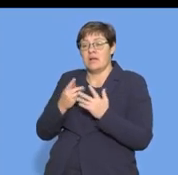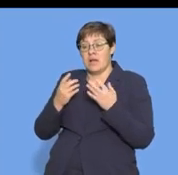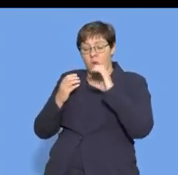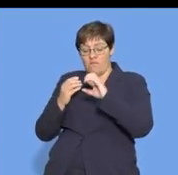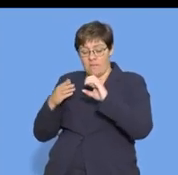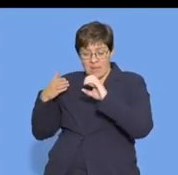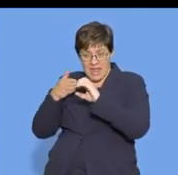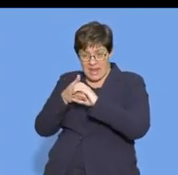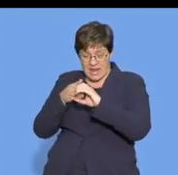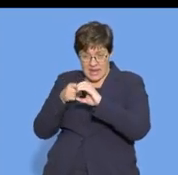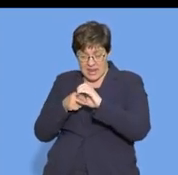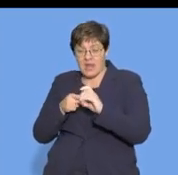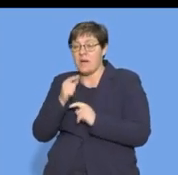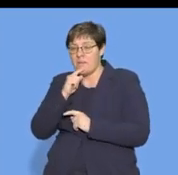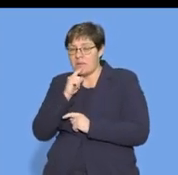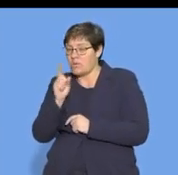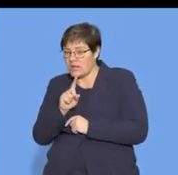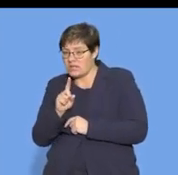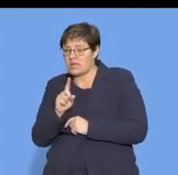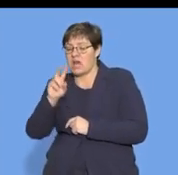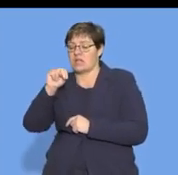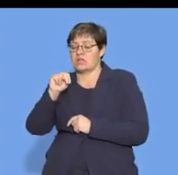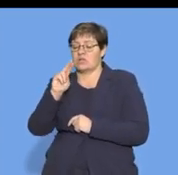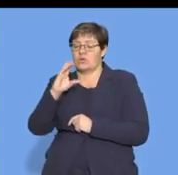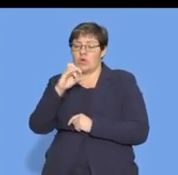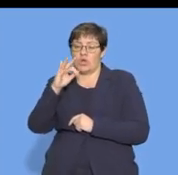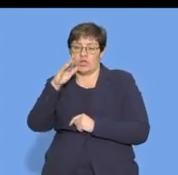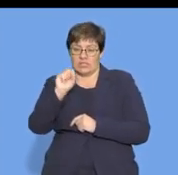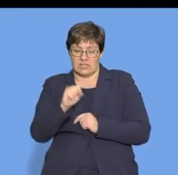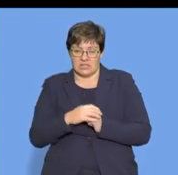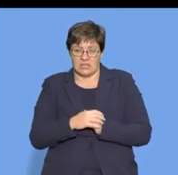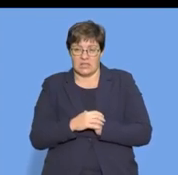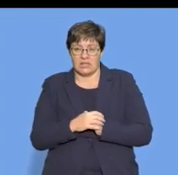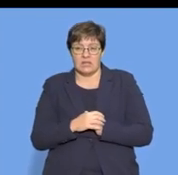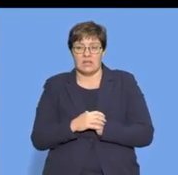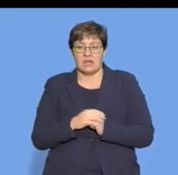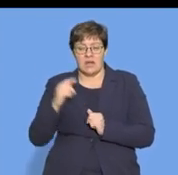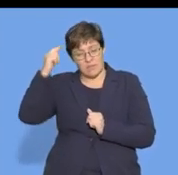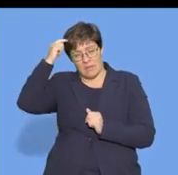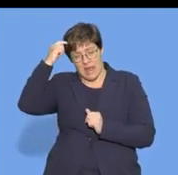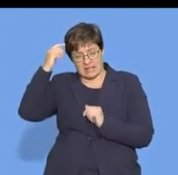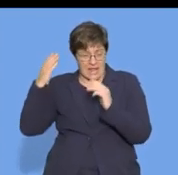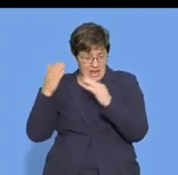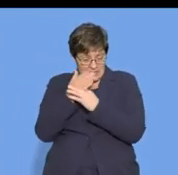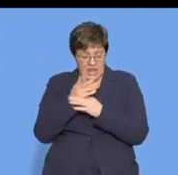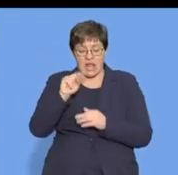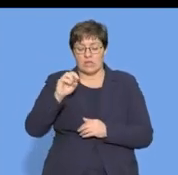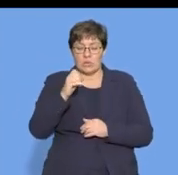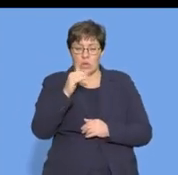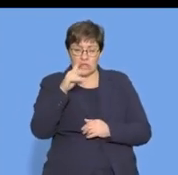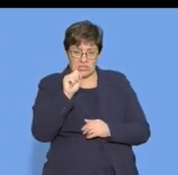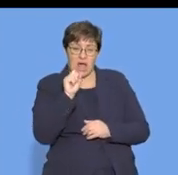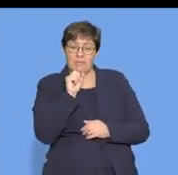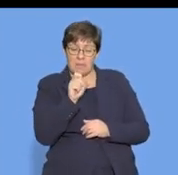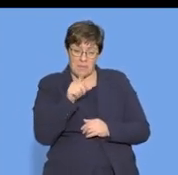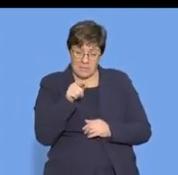cell penetrates the ovum, all that goes in is actually the nucleus. So the head will then penetrate, and it's the